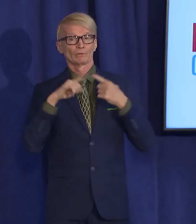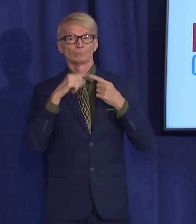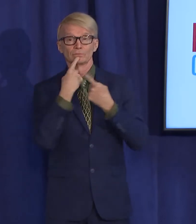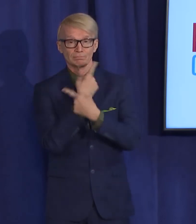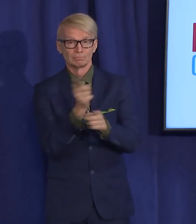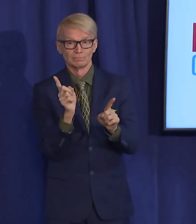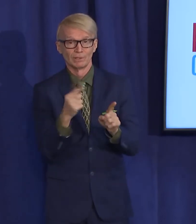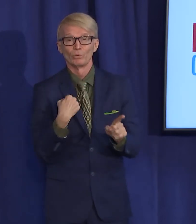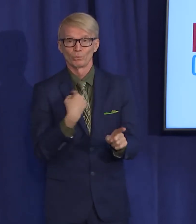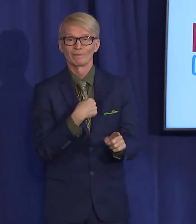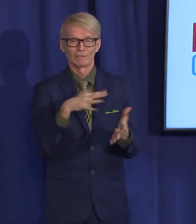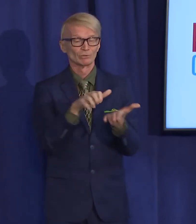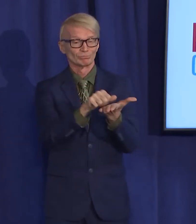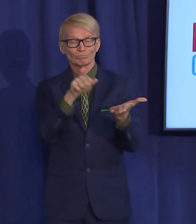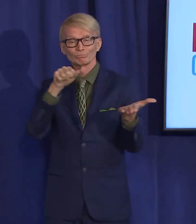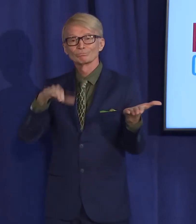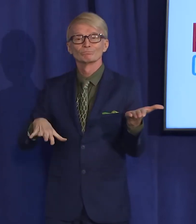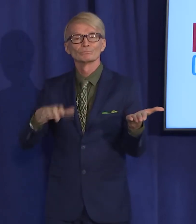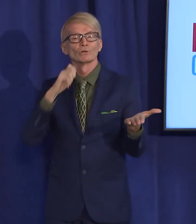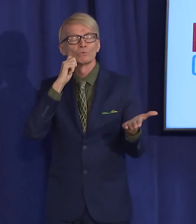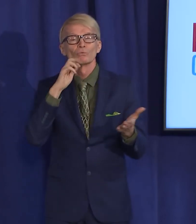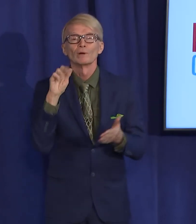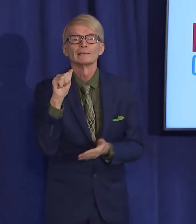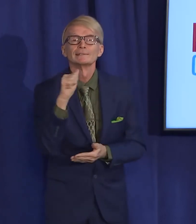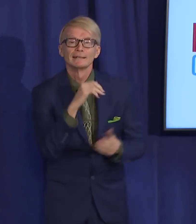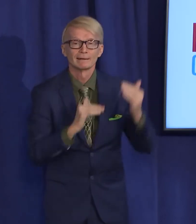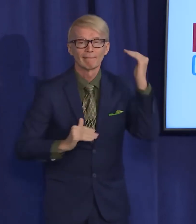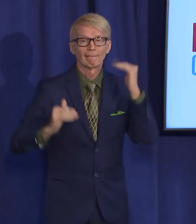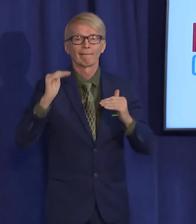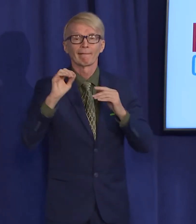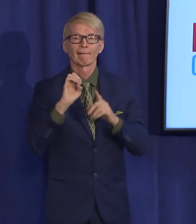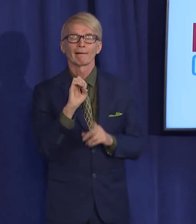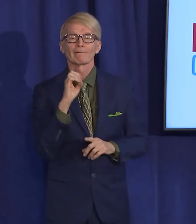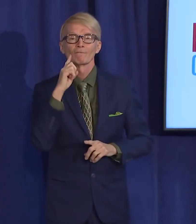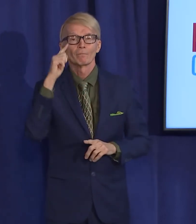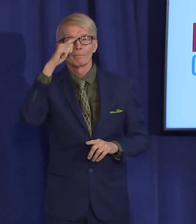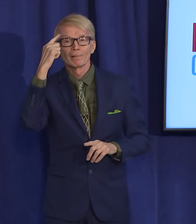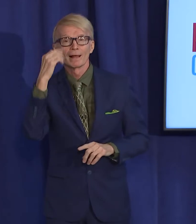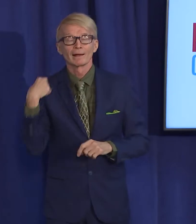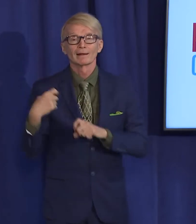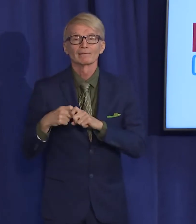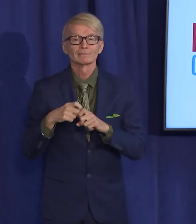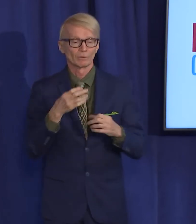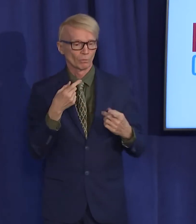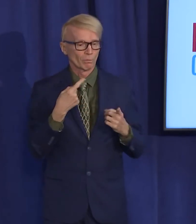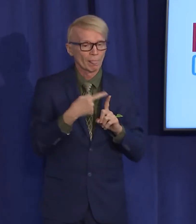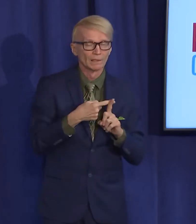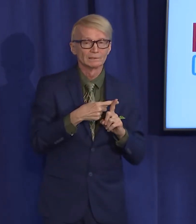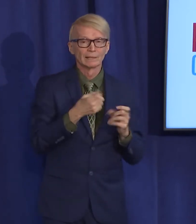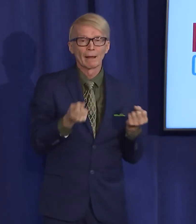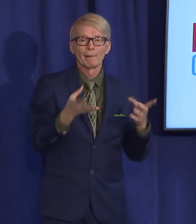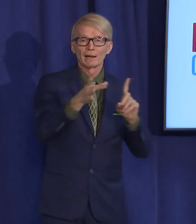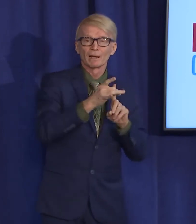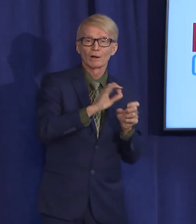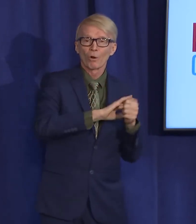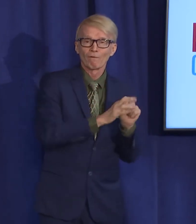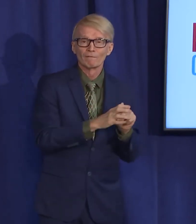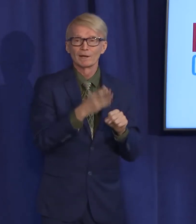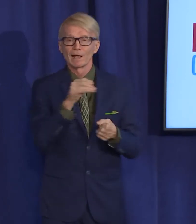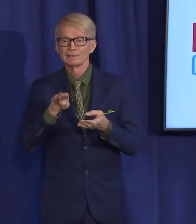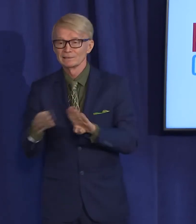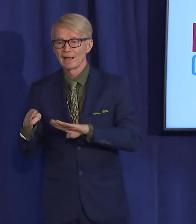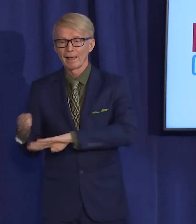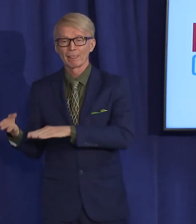essentially erased the racial and ethnic inequities in COVID case rates and deaths that have plagued COVID since the